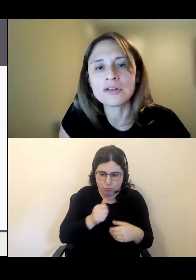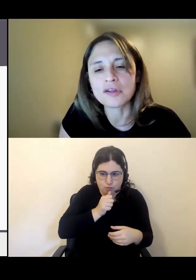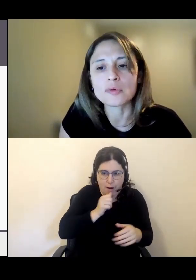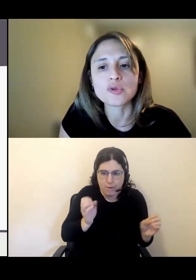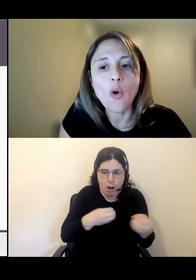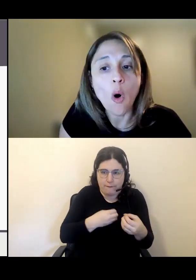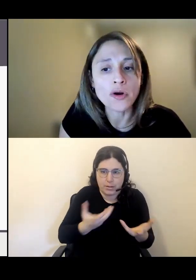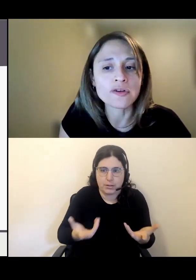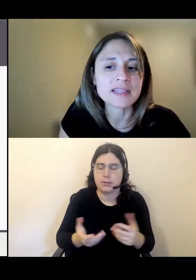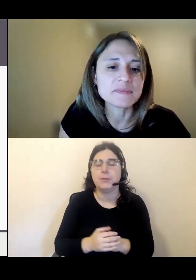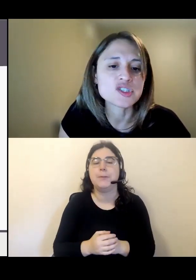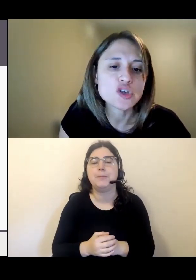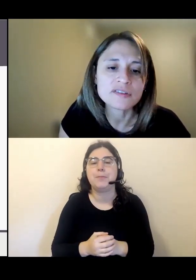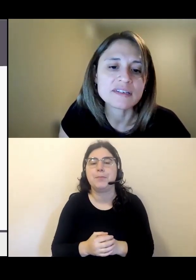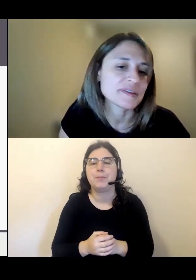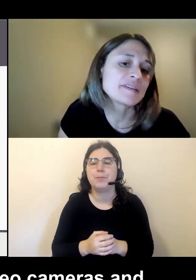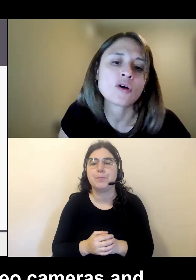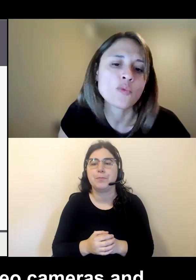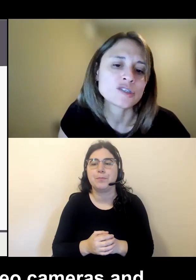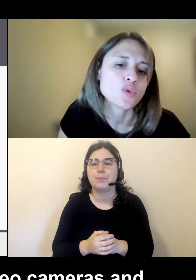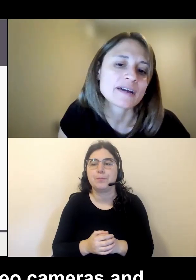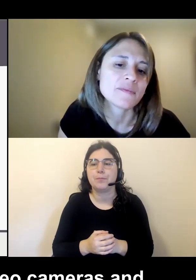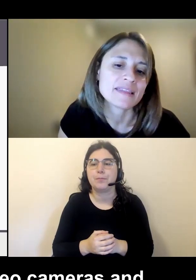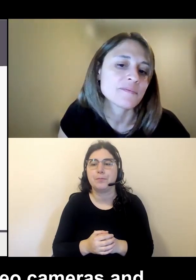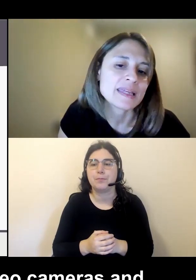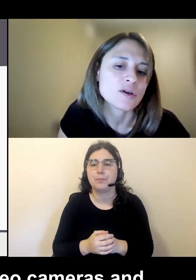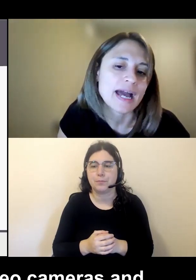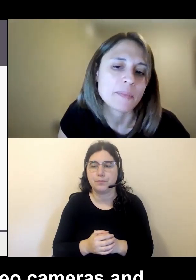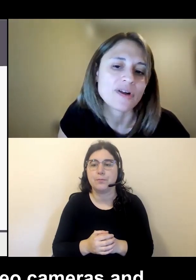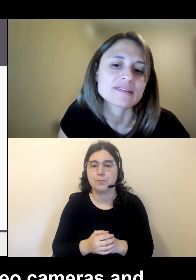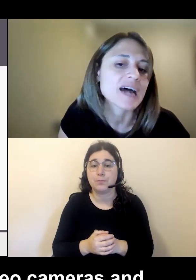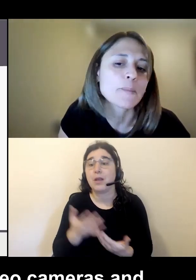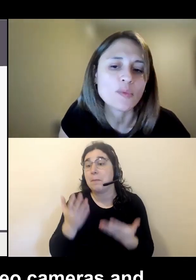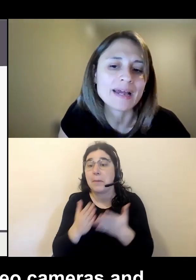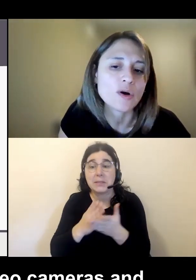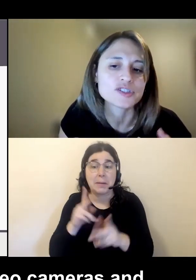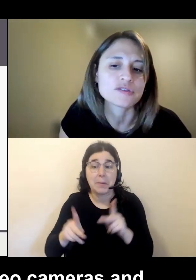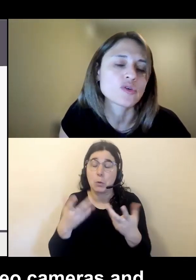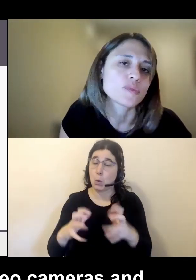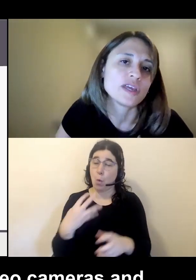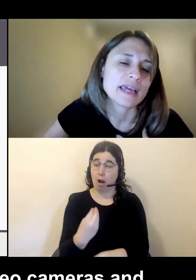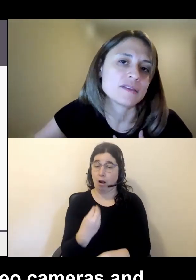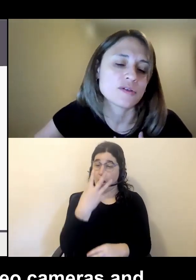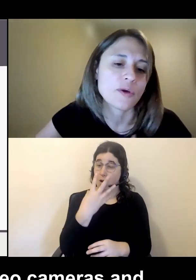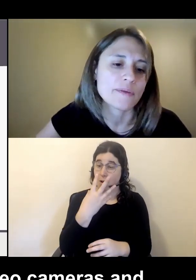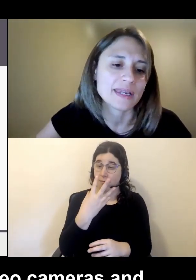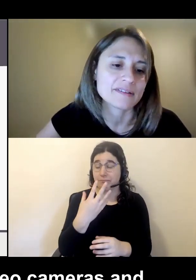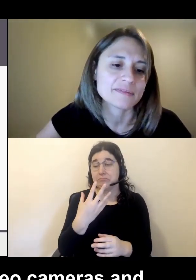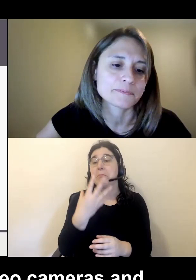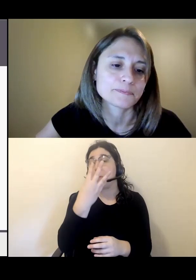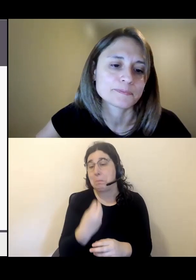important also to honor the team's choices if they don't wish to activate their video cameras and provide options to communicate